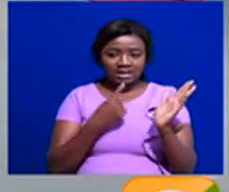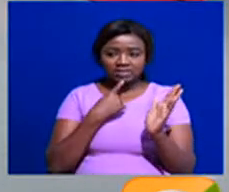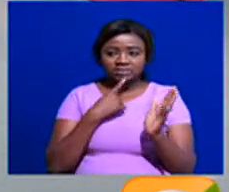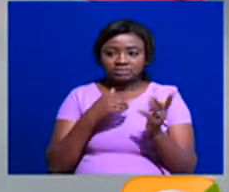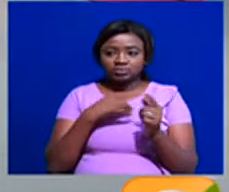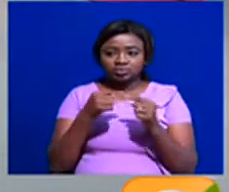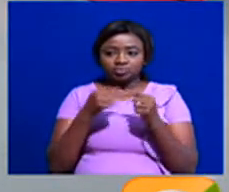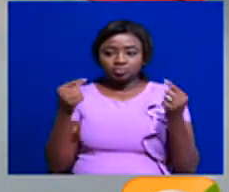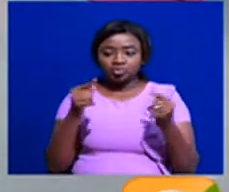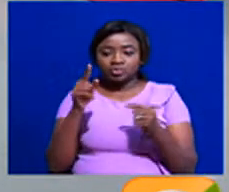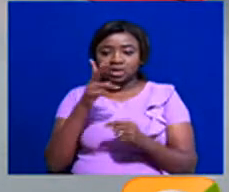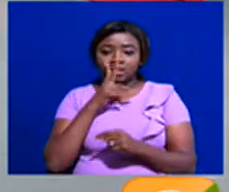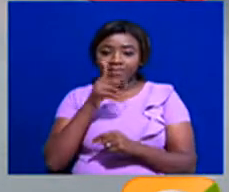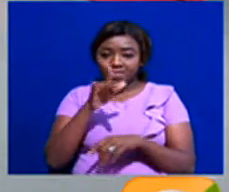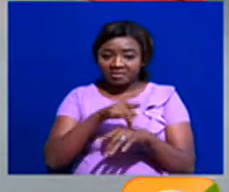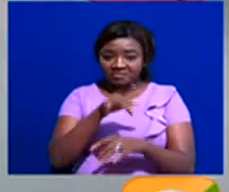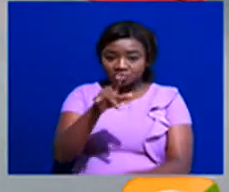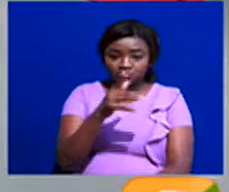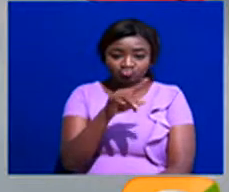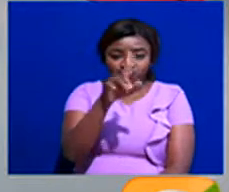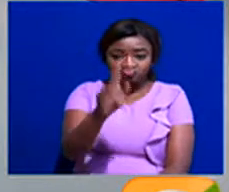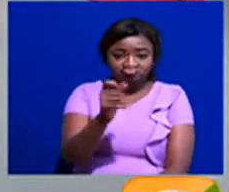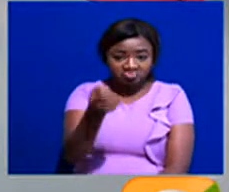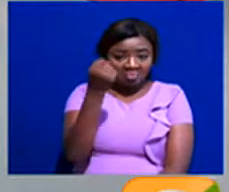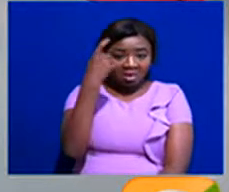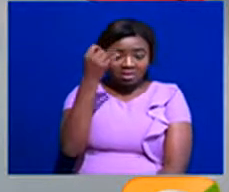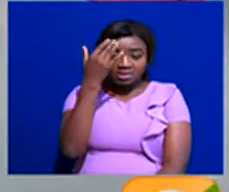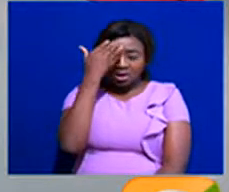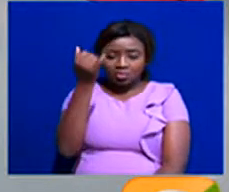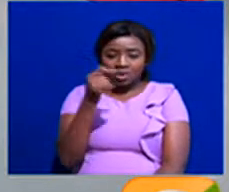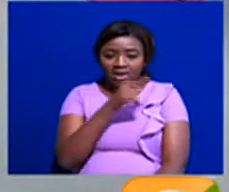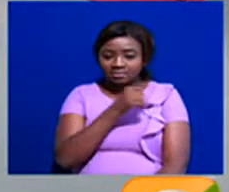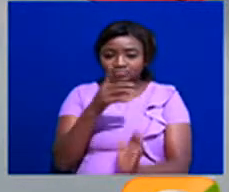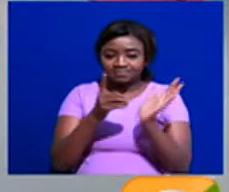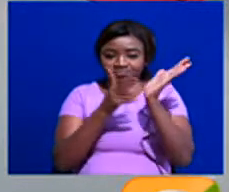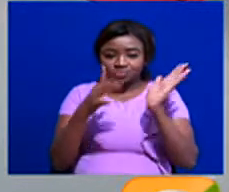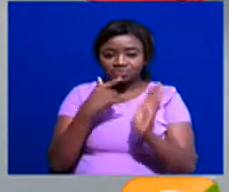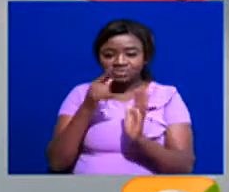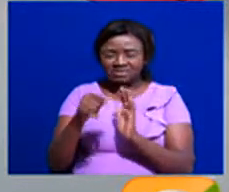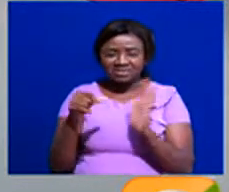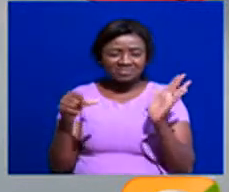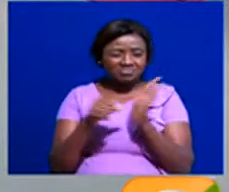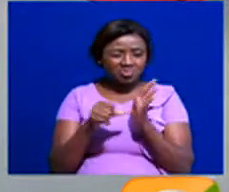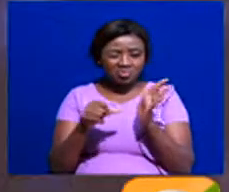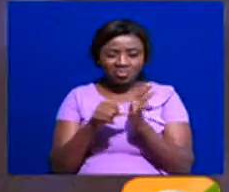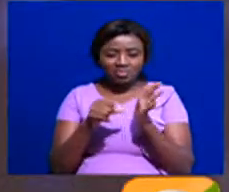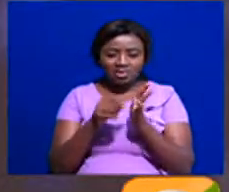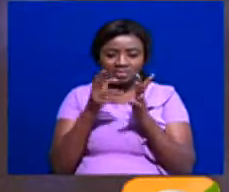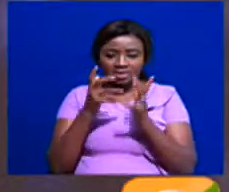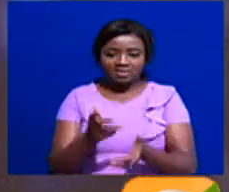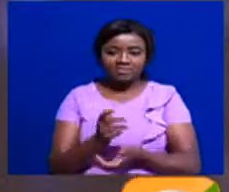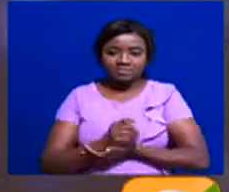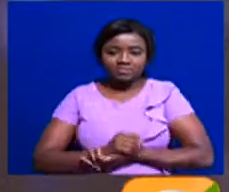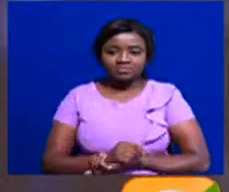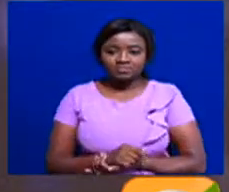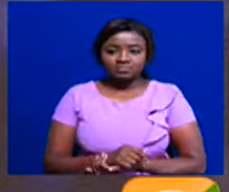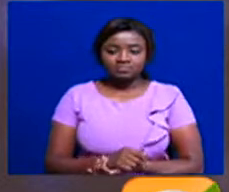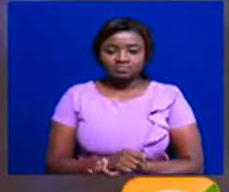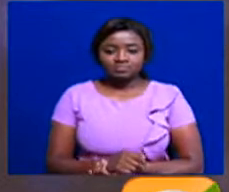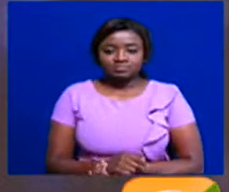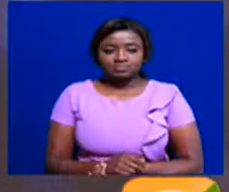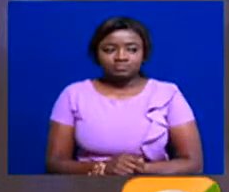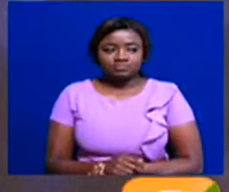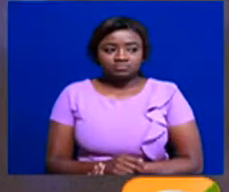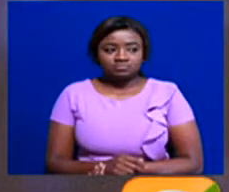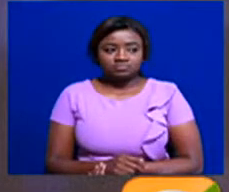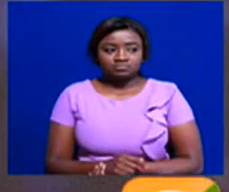use affect you in any way? Do you understand why Dr. Adriana is calling this a cycle of death? Let's start from there.